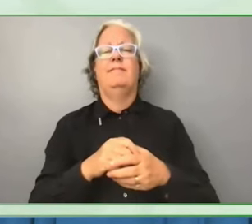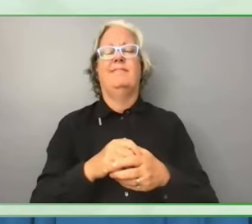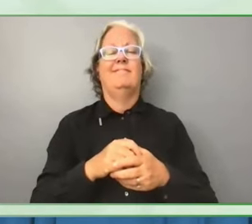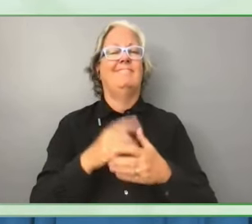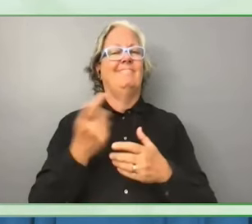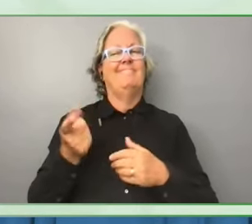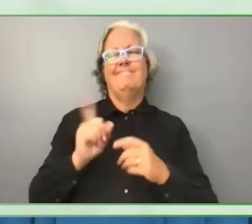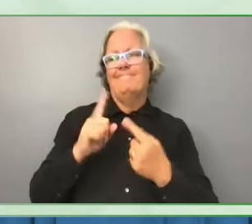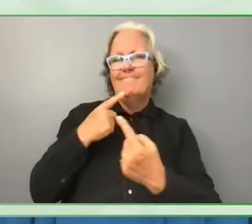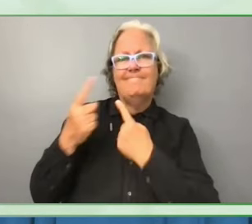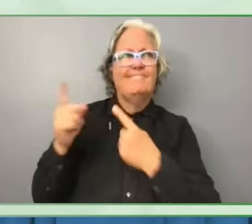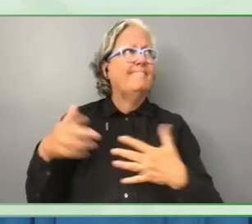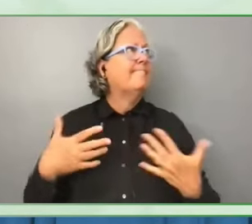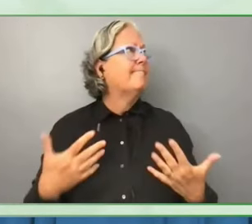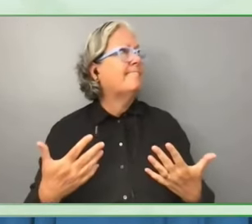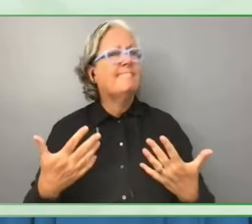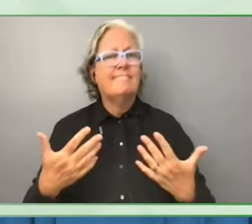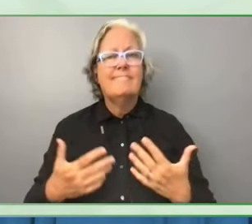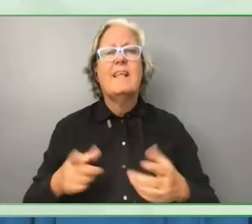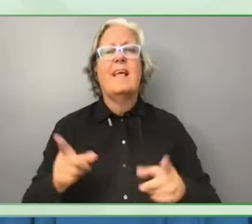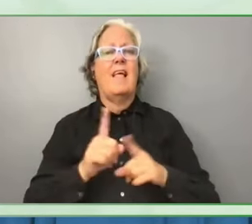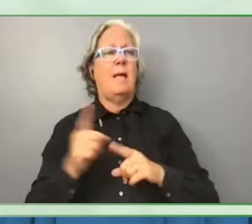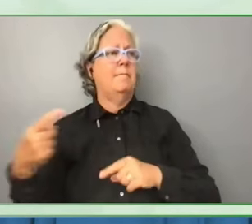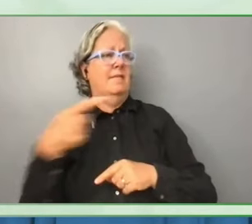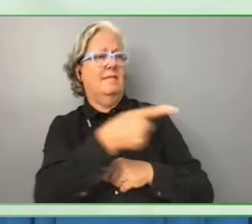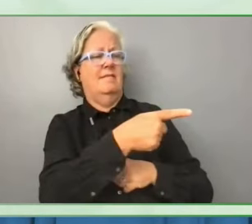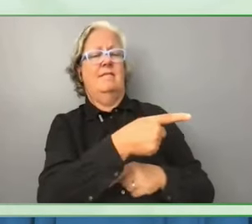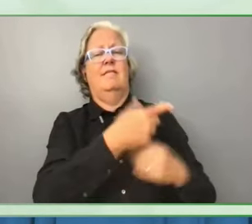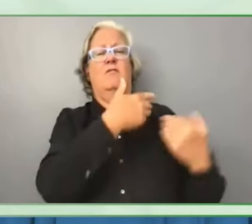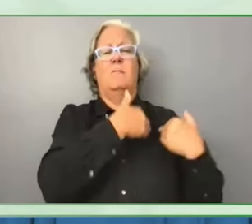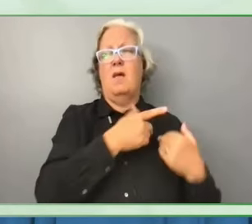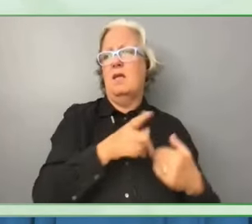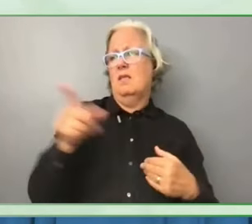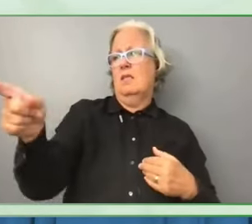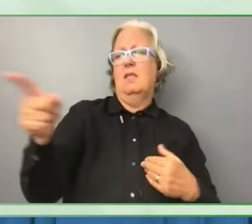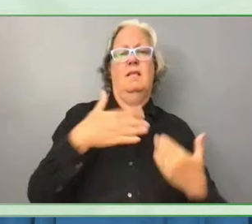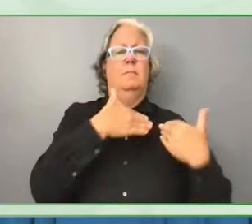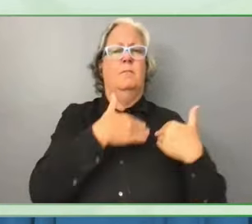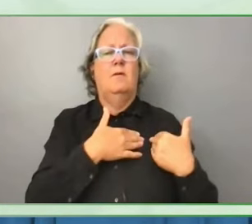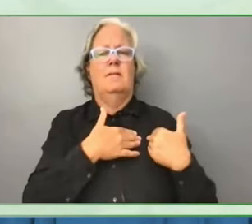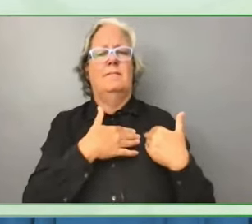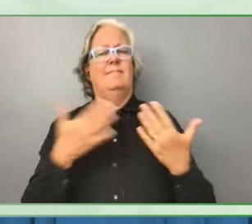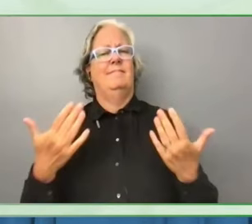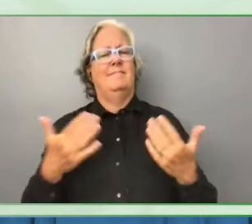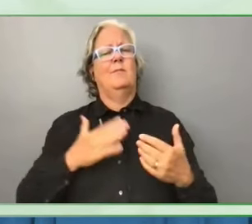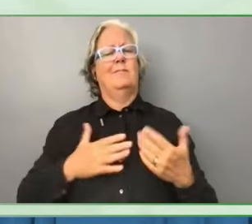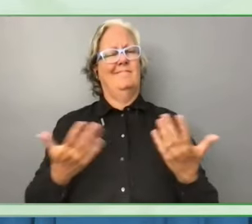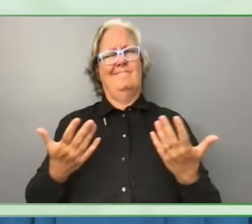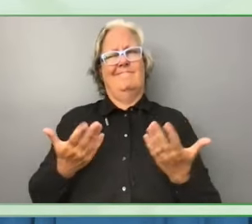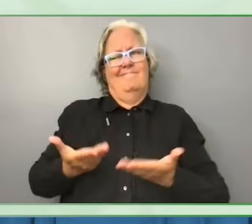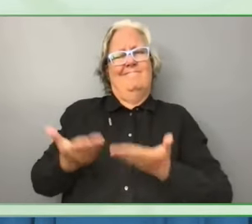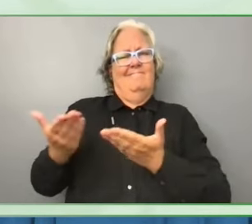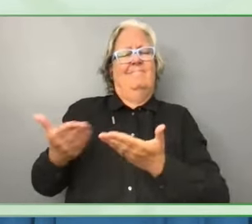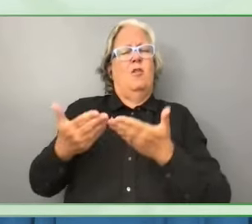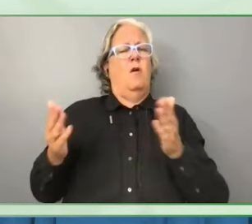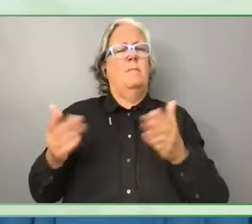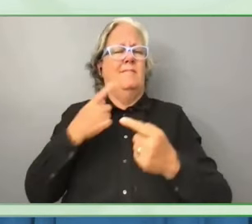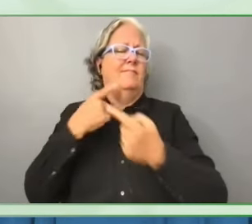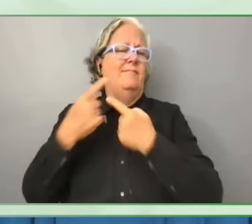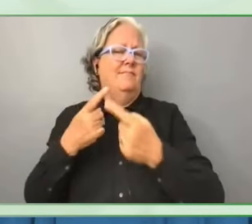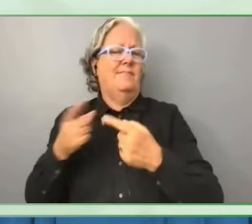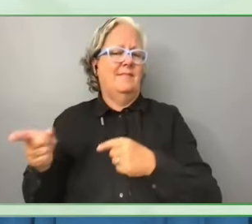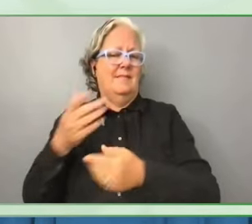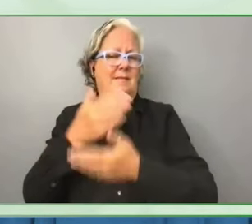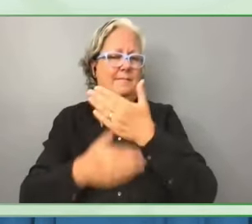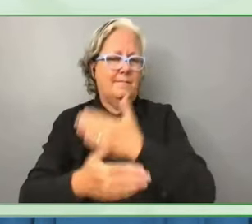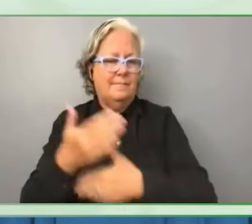whose responsibility it is to discuss sexuality with people with disabilities. Therefore, we came up with a body talk program,